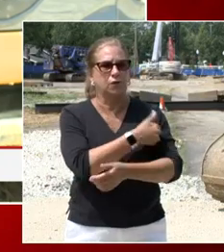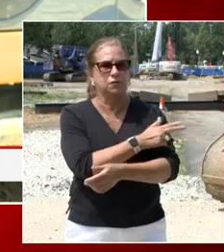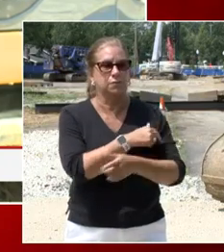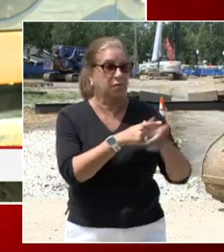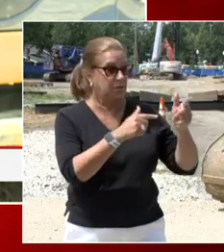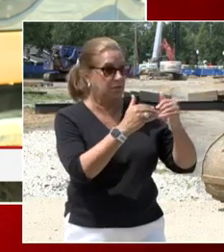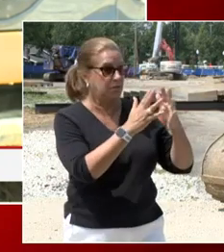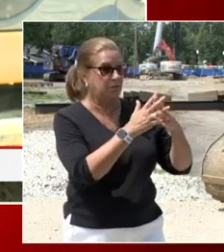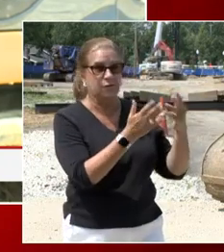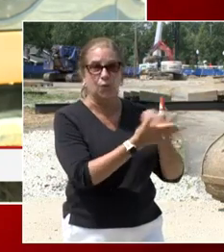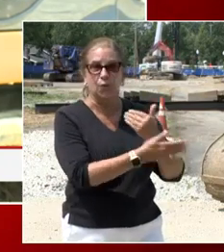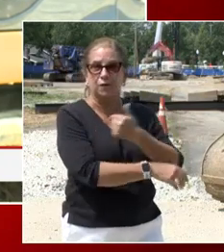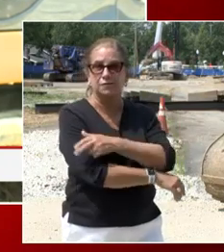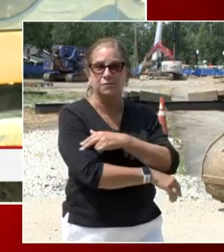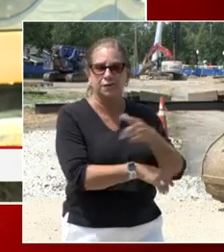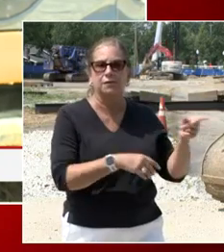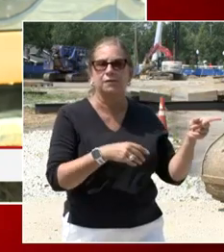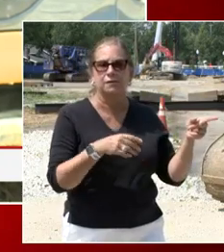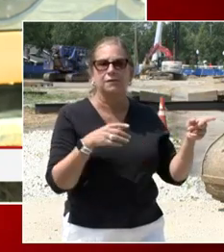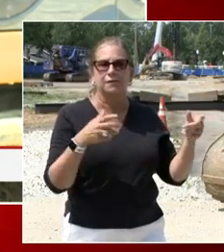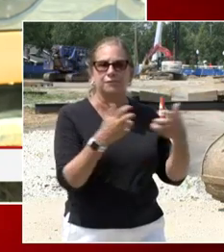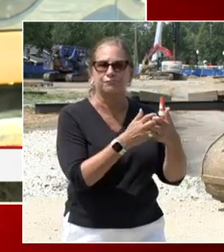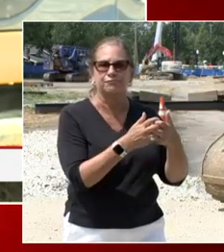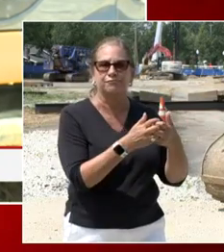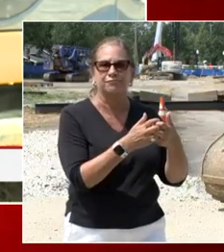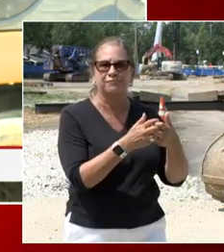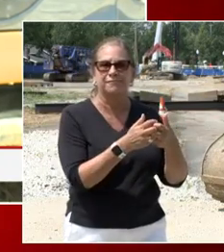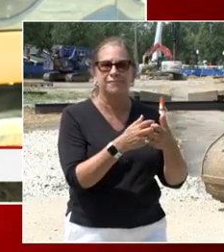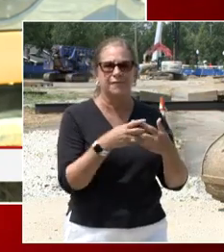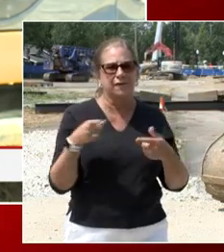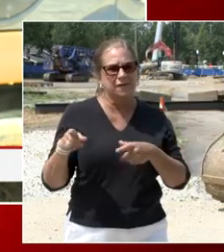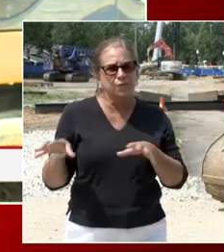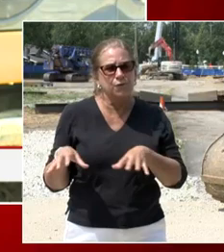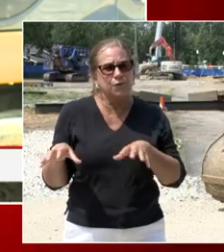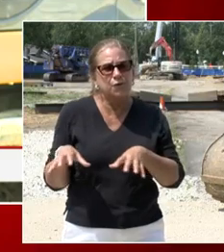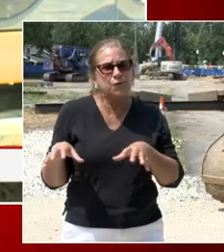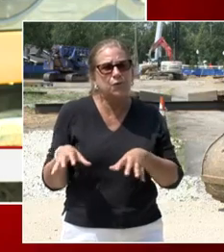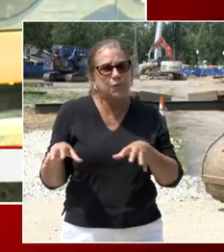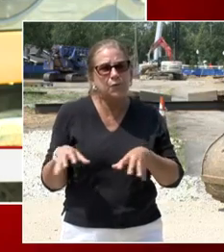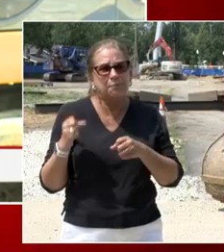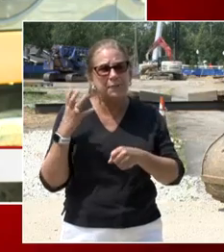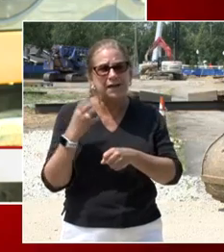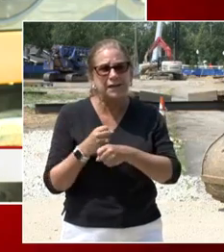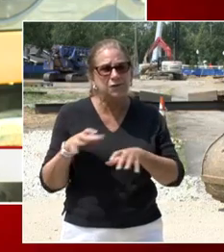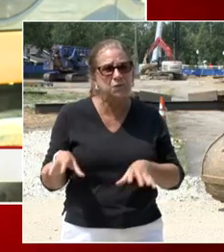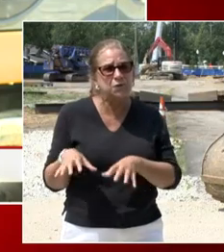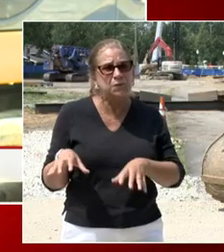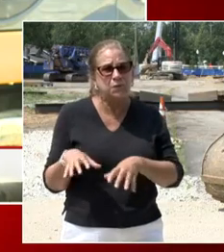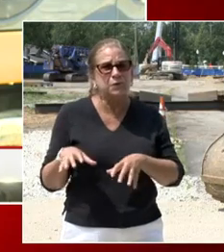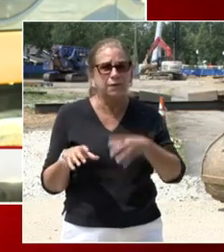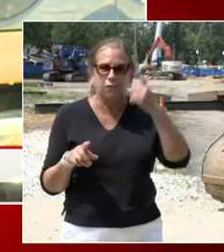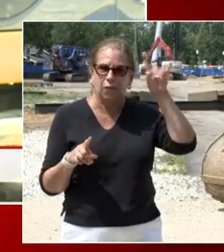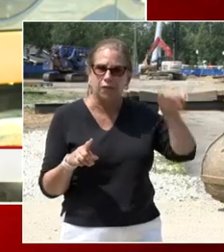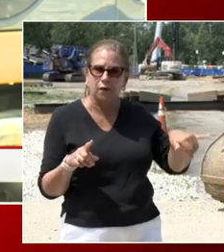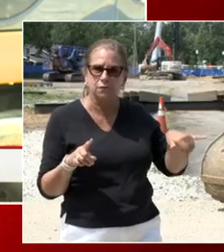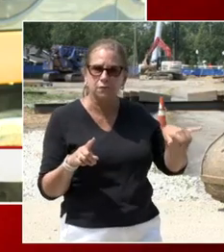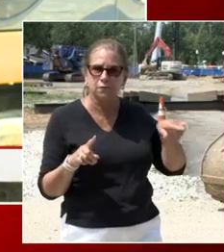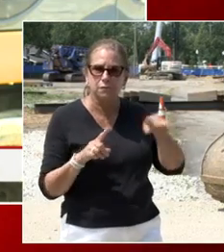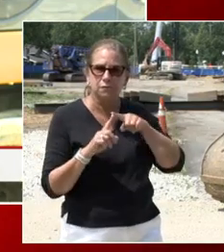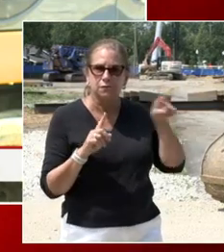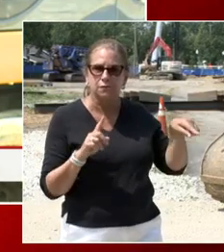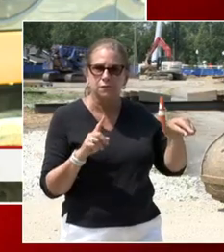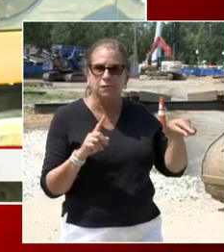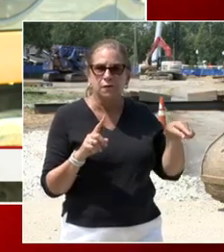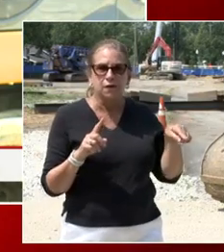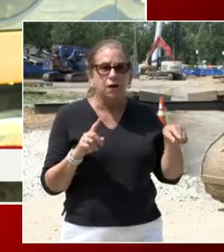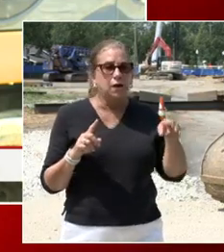years of his work and attention. You may have noticed that we have submitted plans that